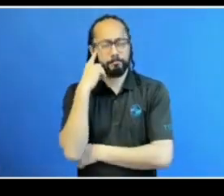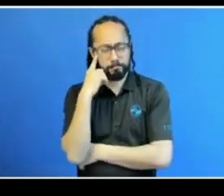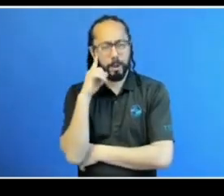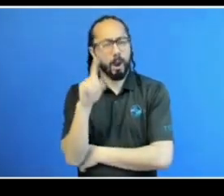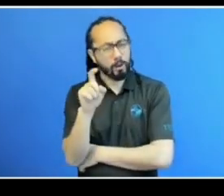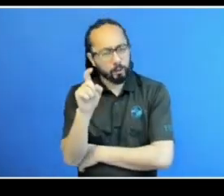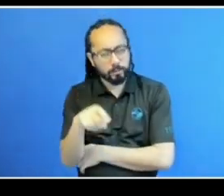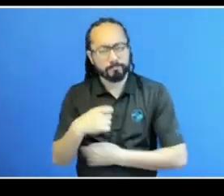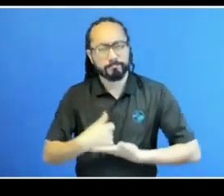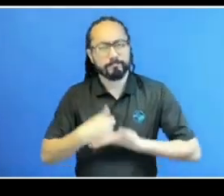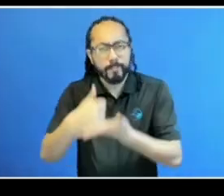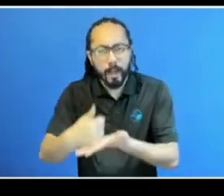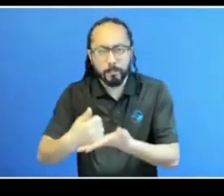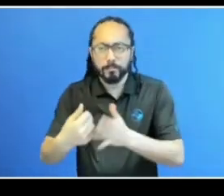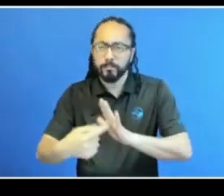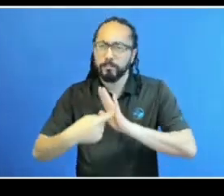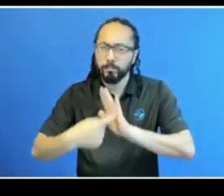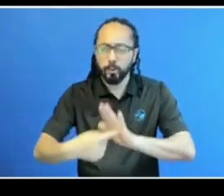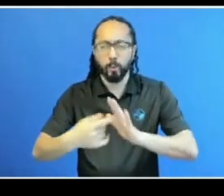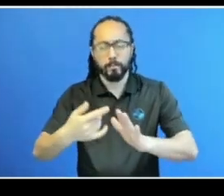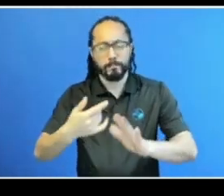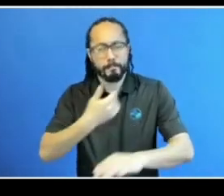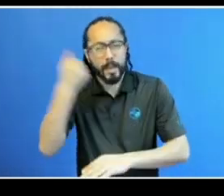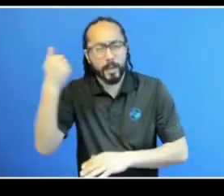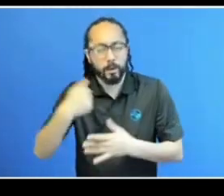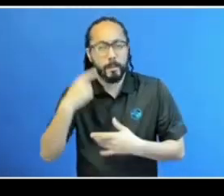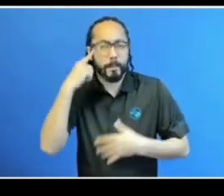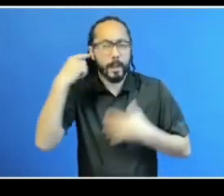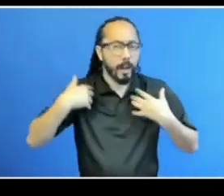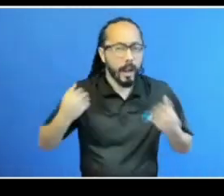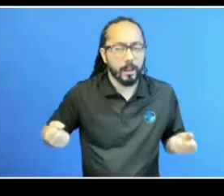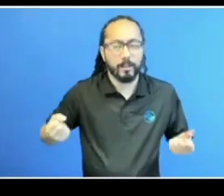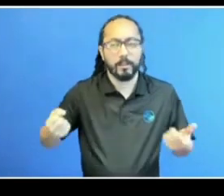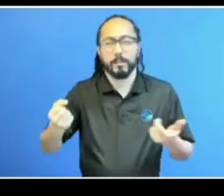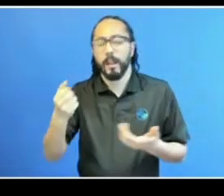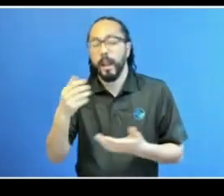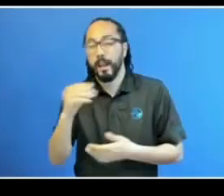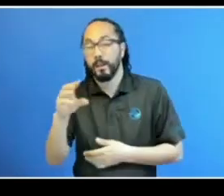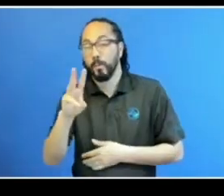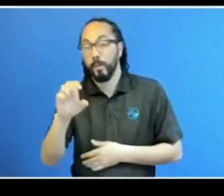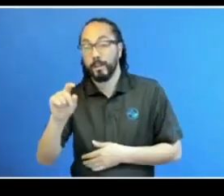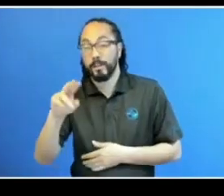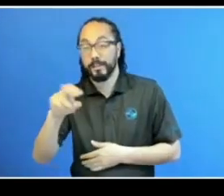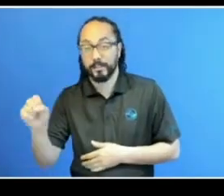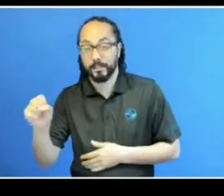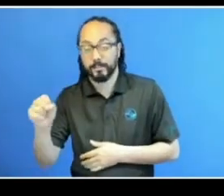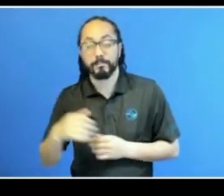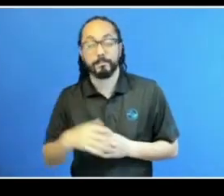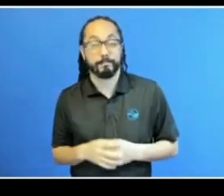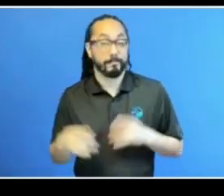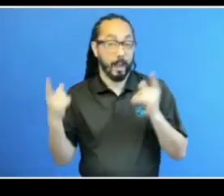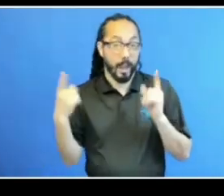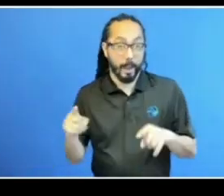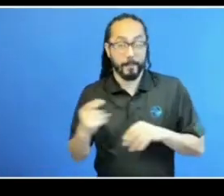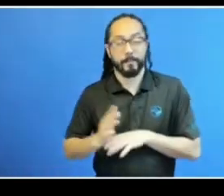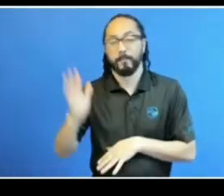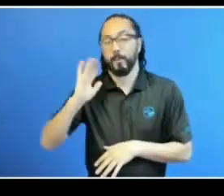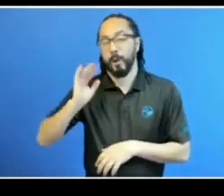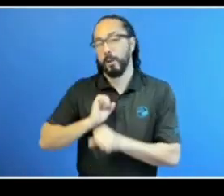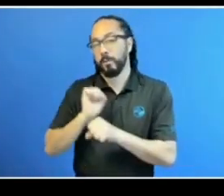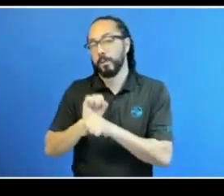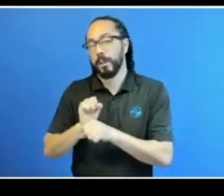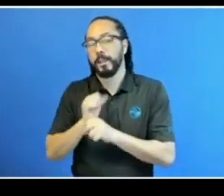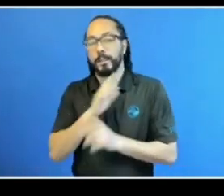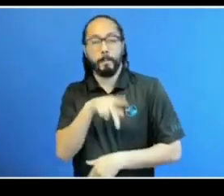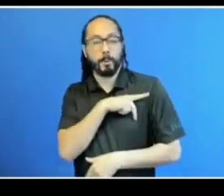mental well-being and wellness. So I worked as a personal development professional for 10